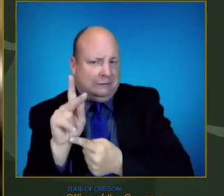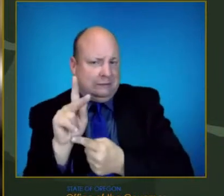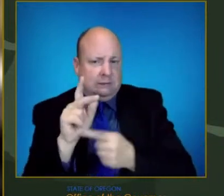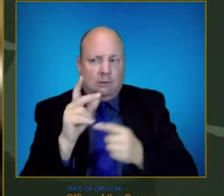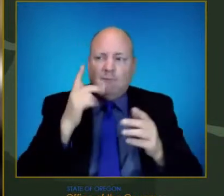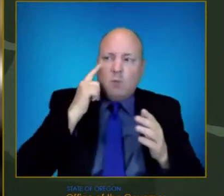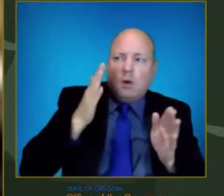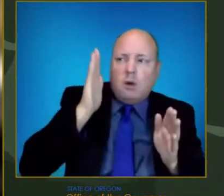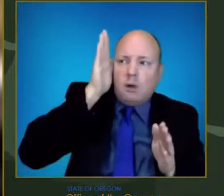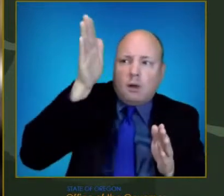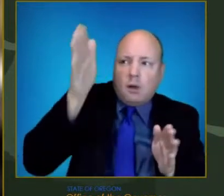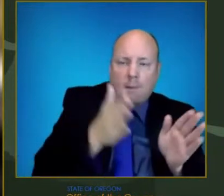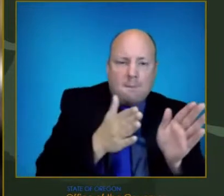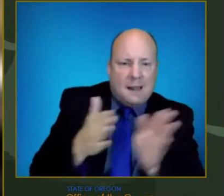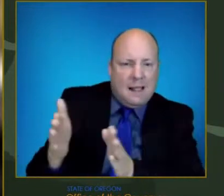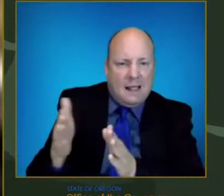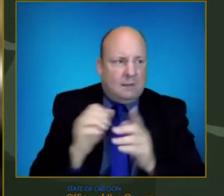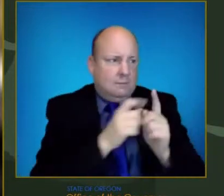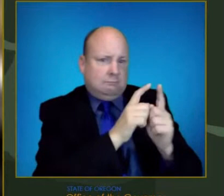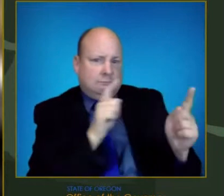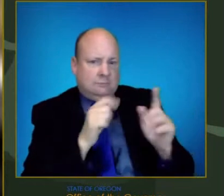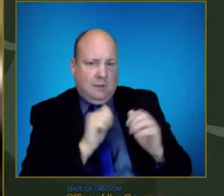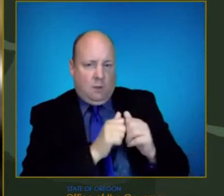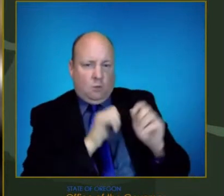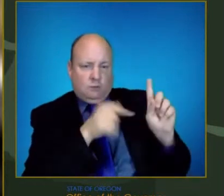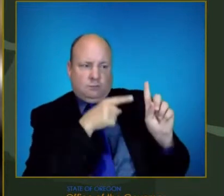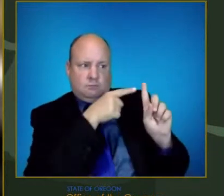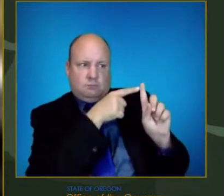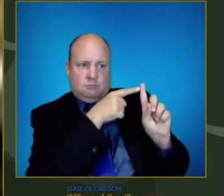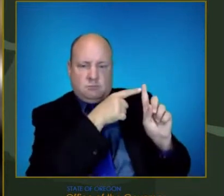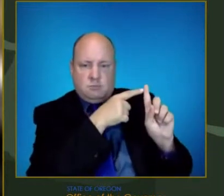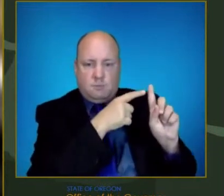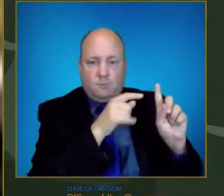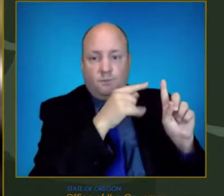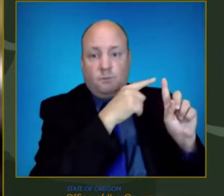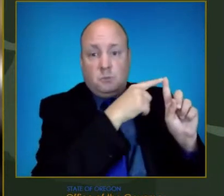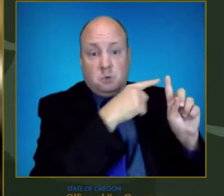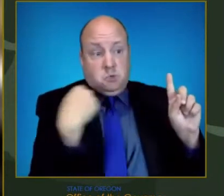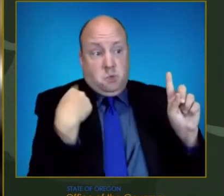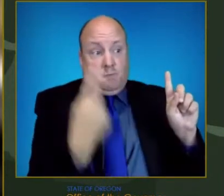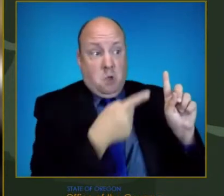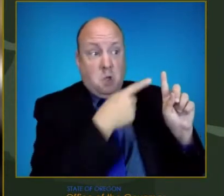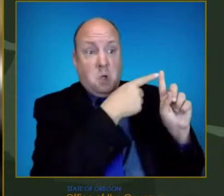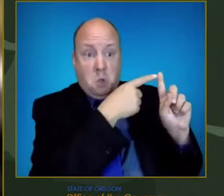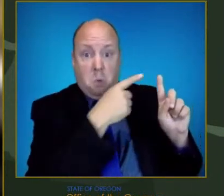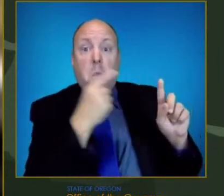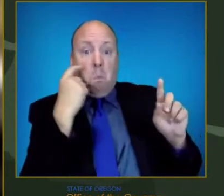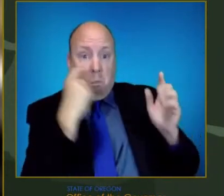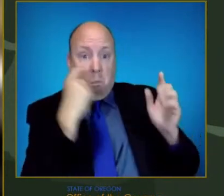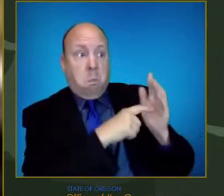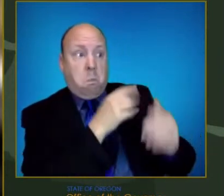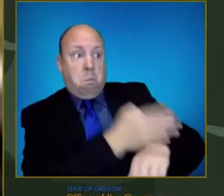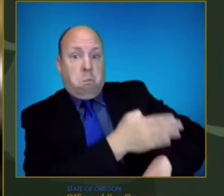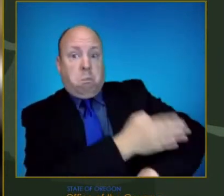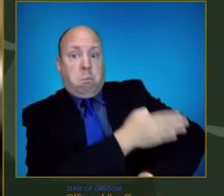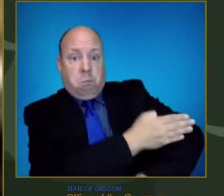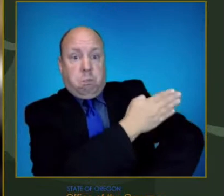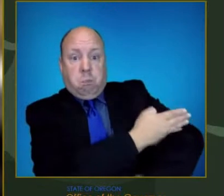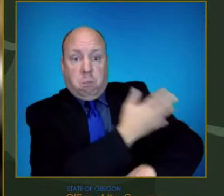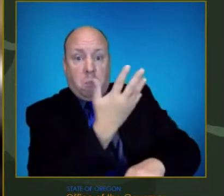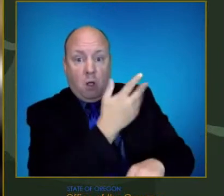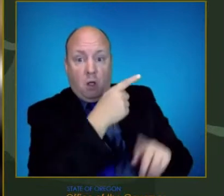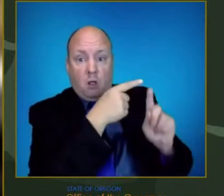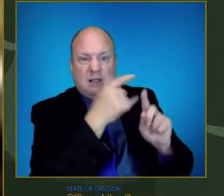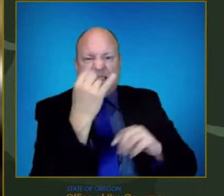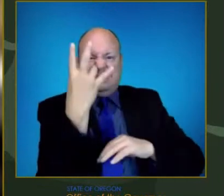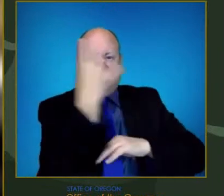that our collective efforts are having the desired effect. As of yesterday, our 7-day average of daily cases was